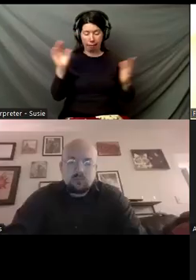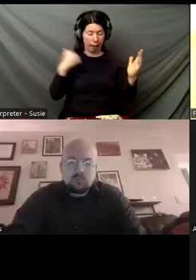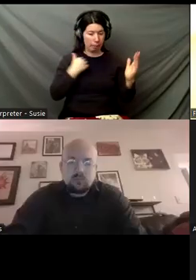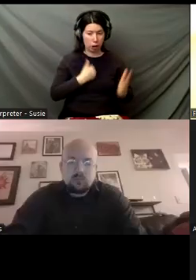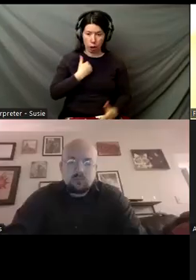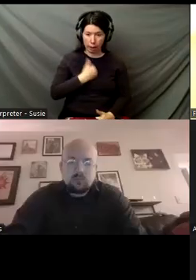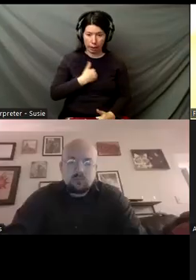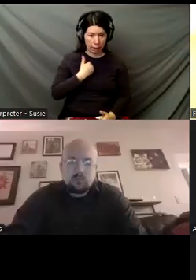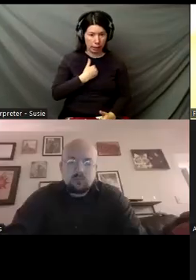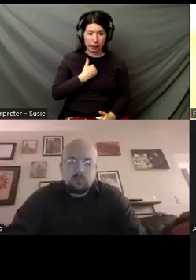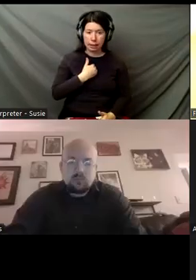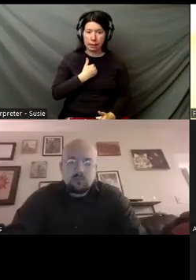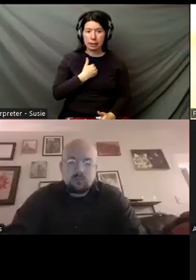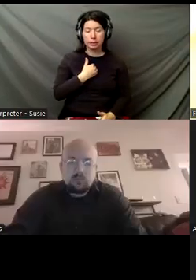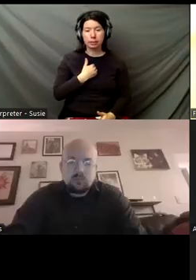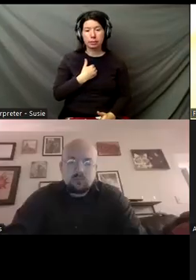sorry.